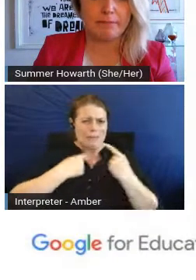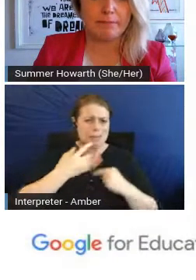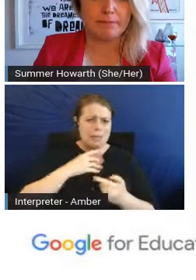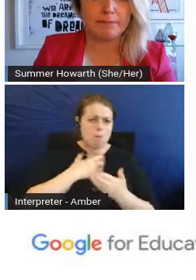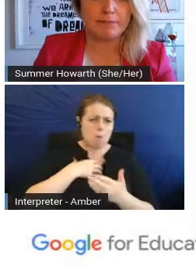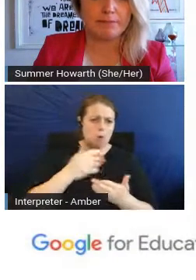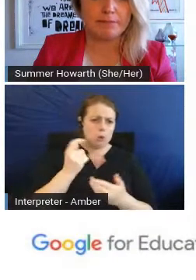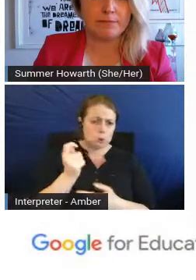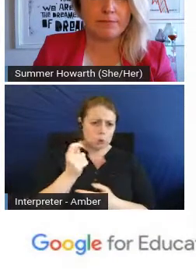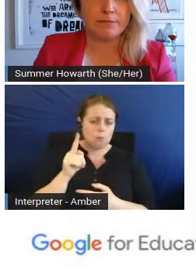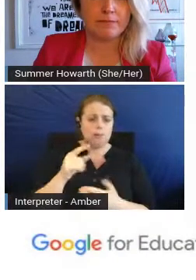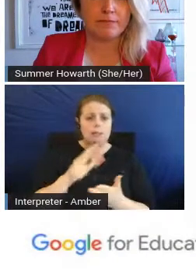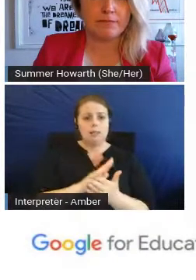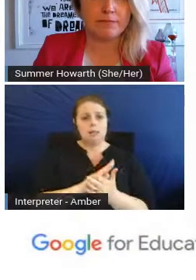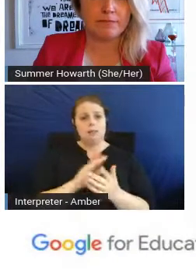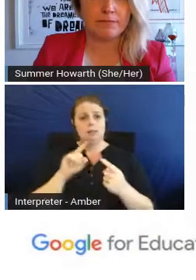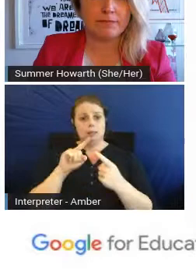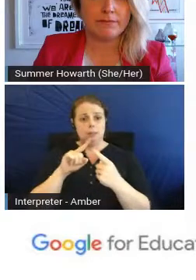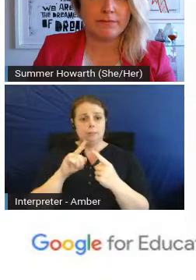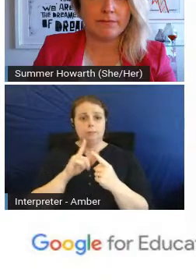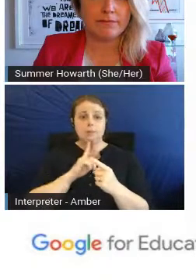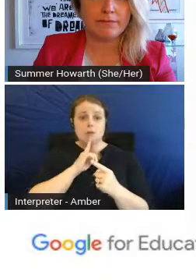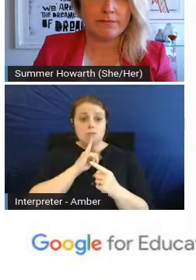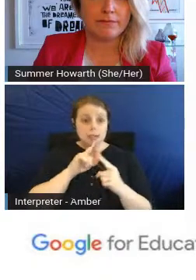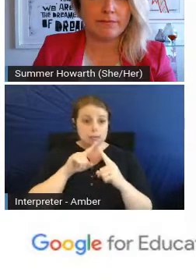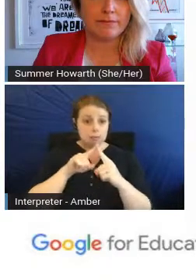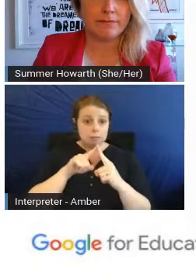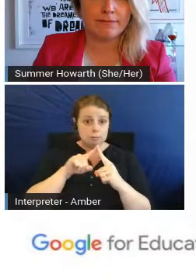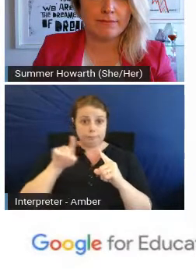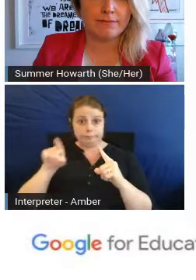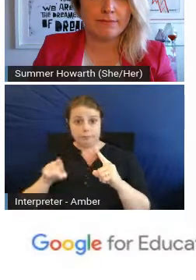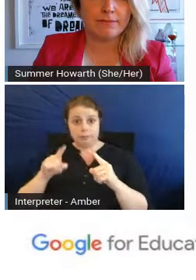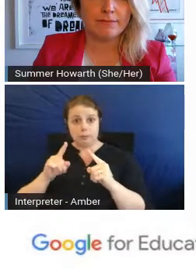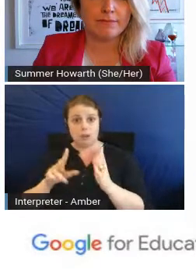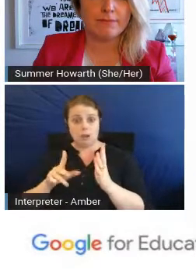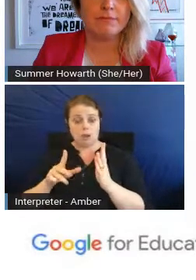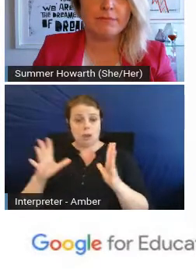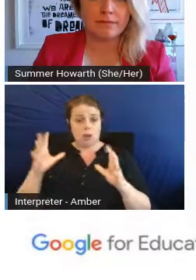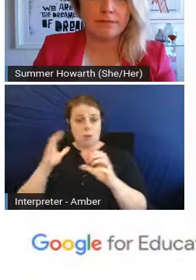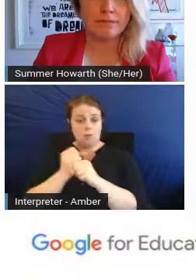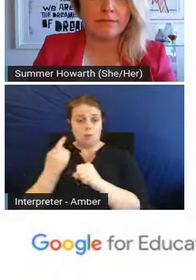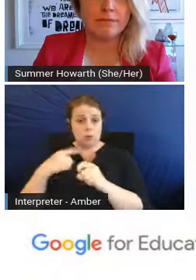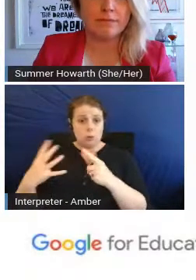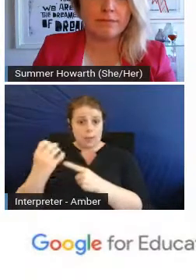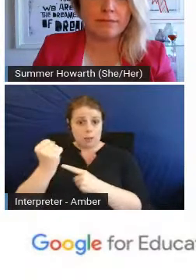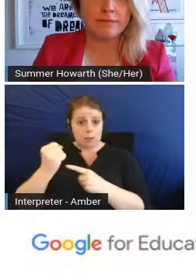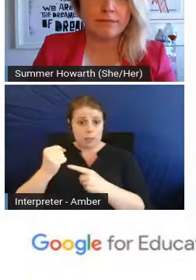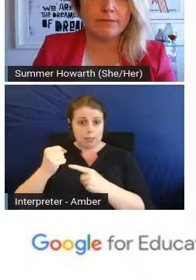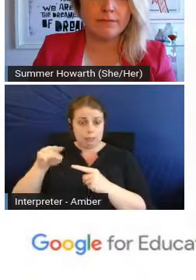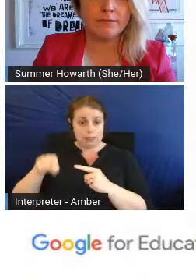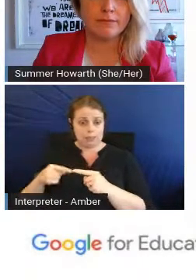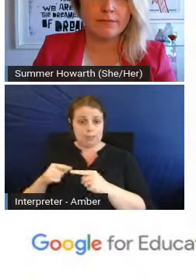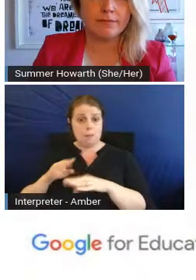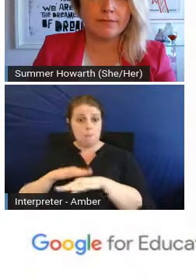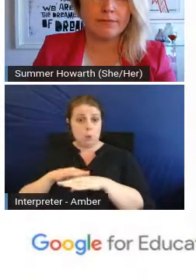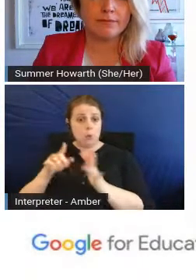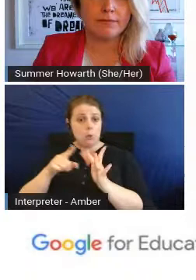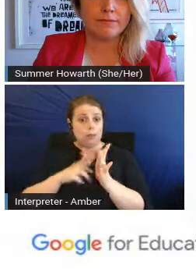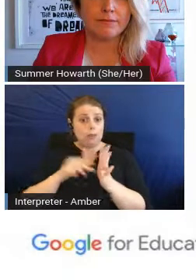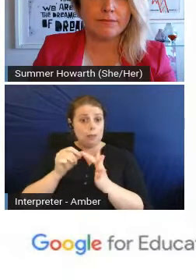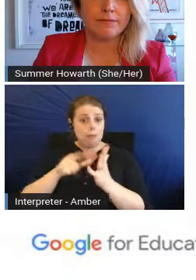hook, an overview and outcomes. We need some input, whatever that looks like. We need some time,